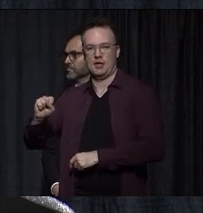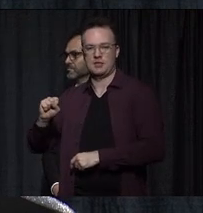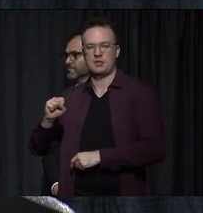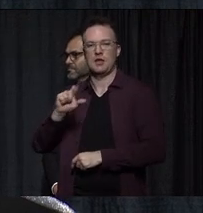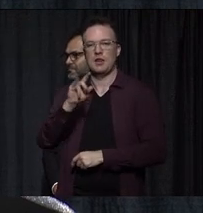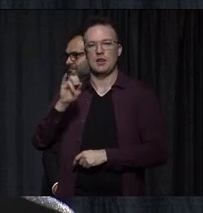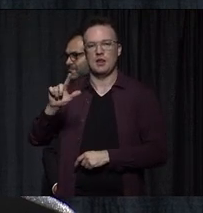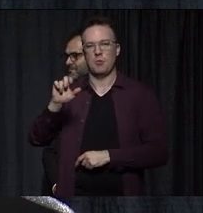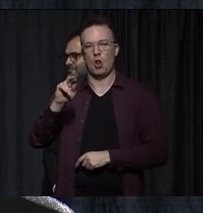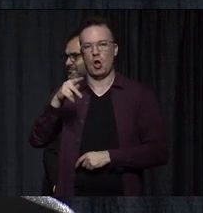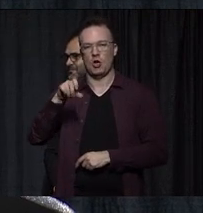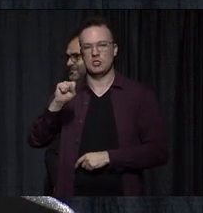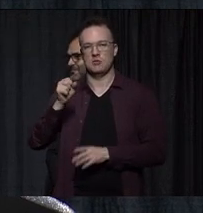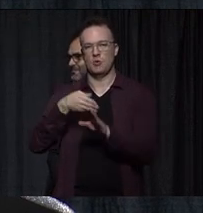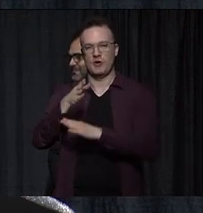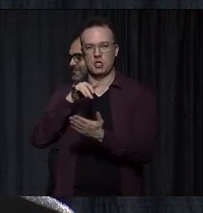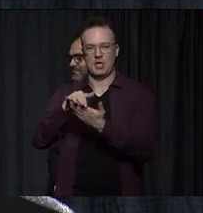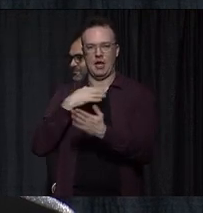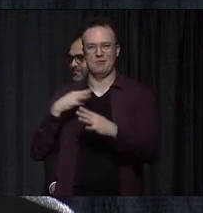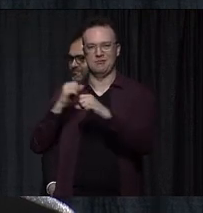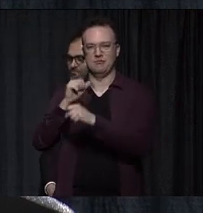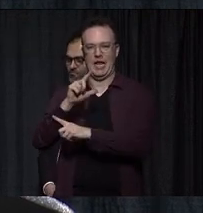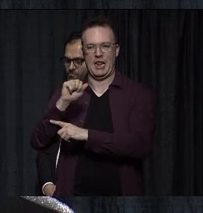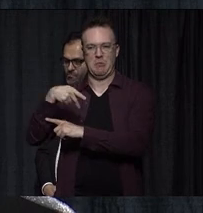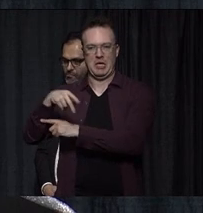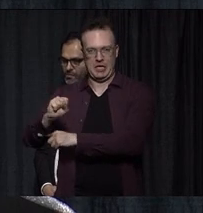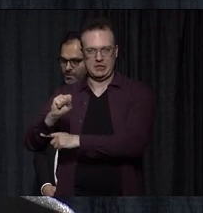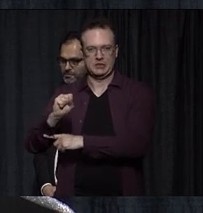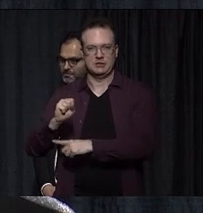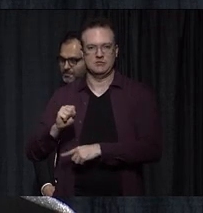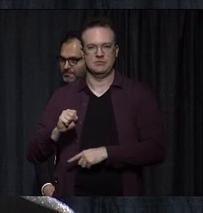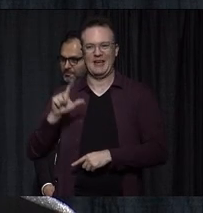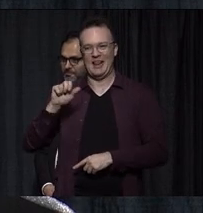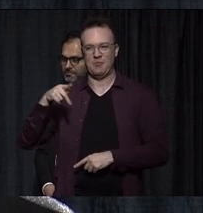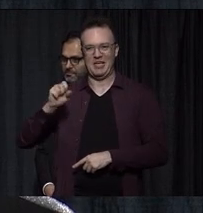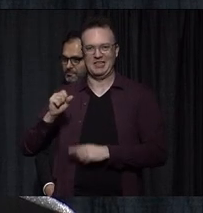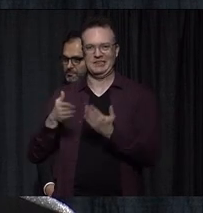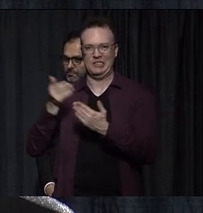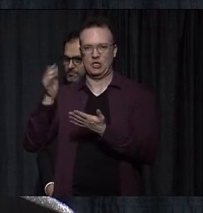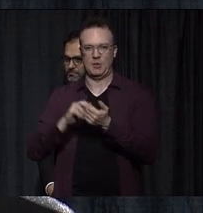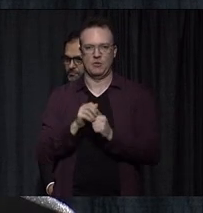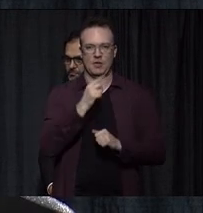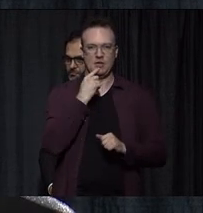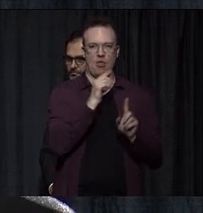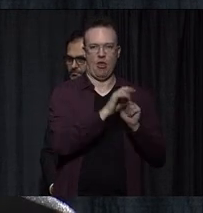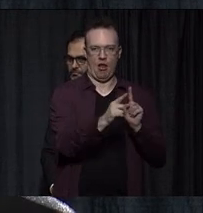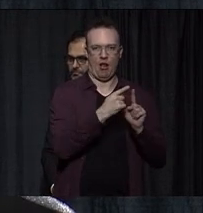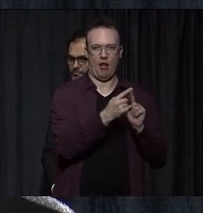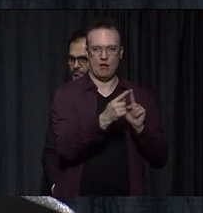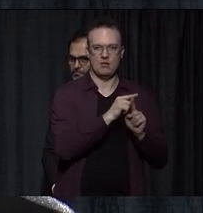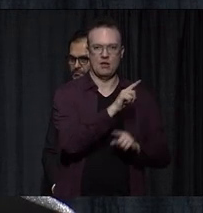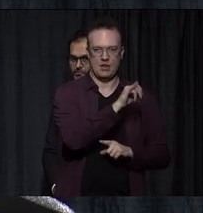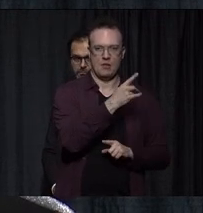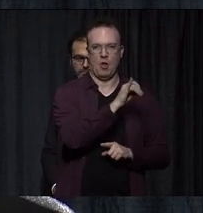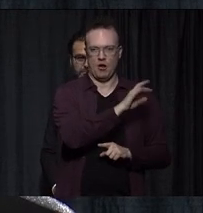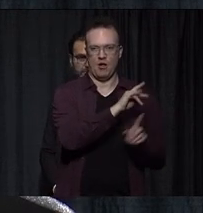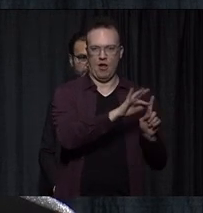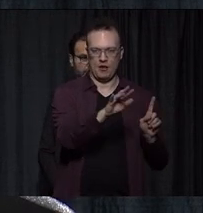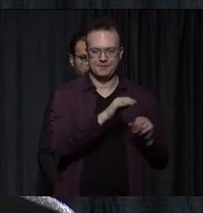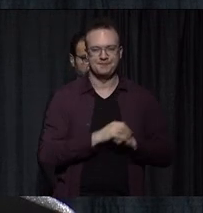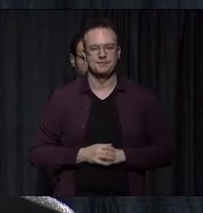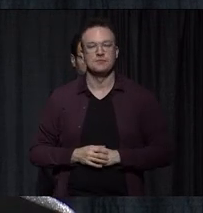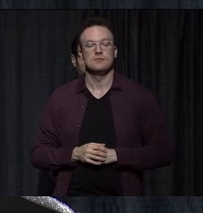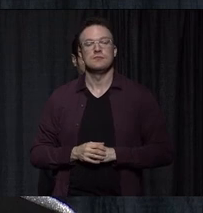for Liberal Arts and Professional Studies. I use the acronym because it's shorter. These programs give students an opportunity to forge